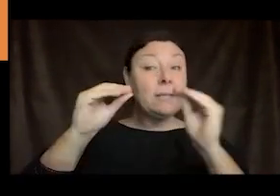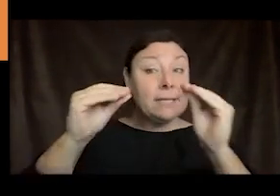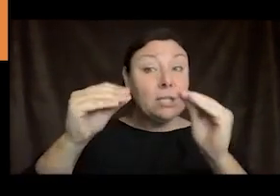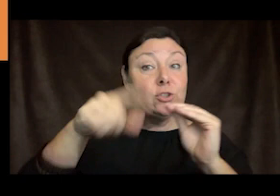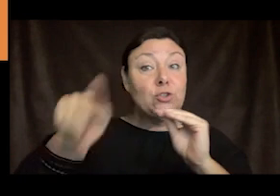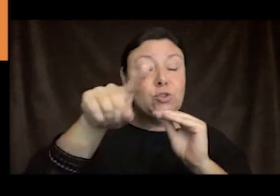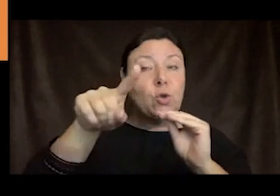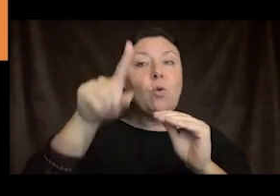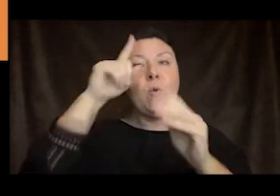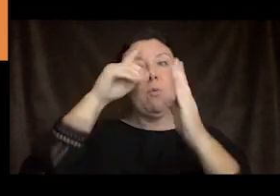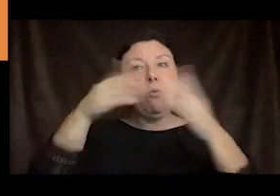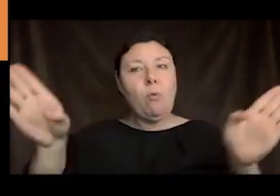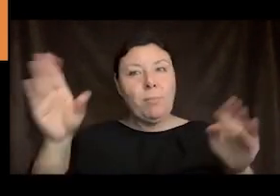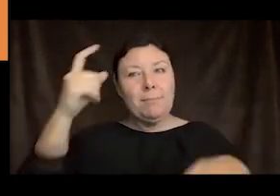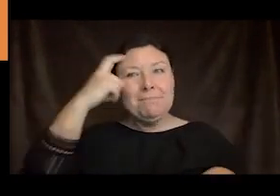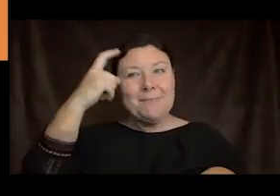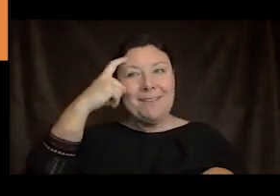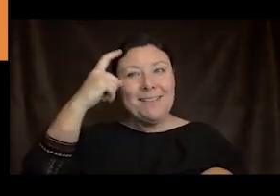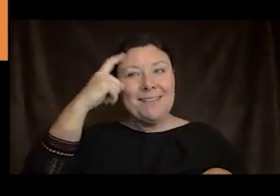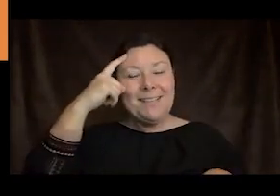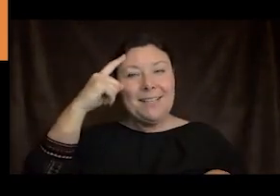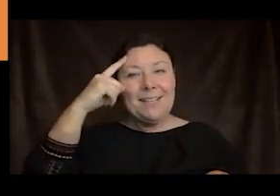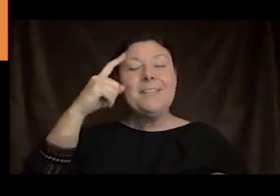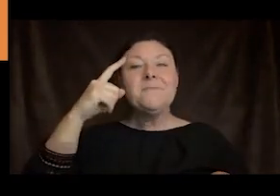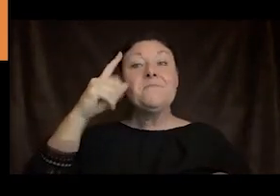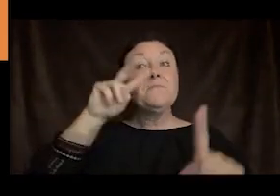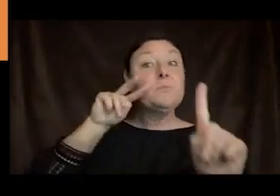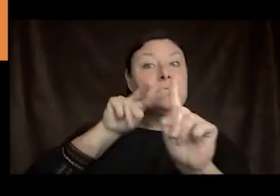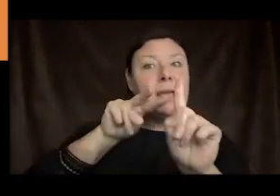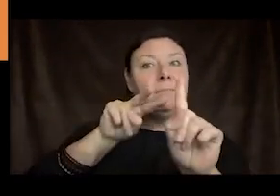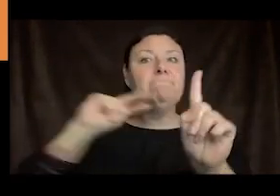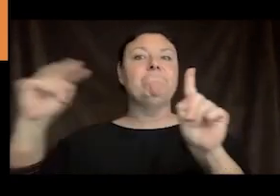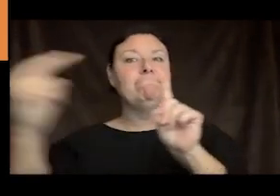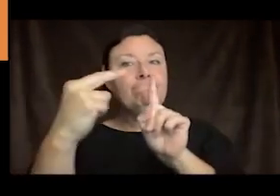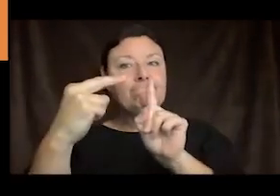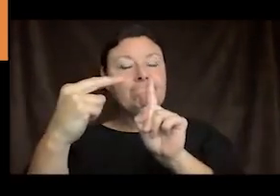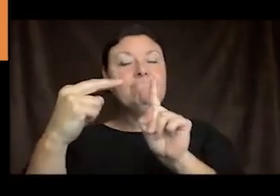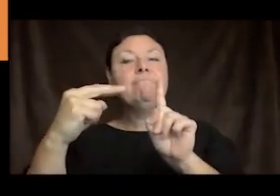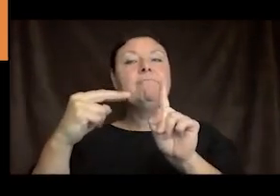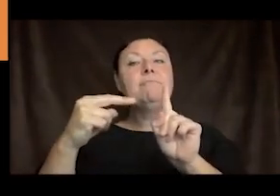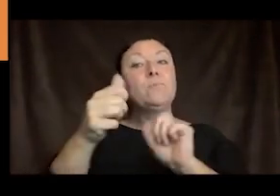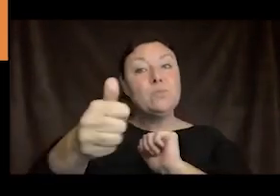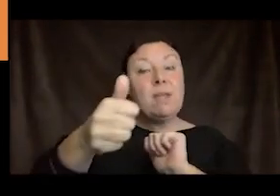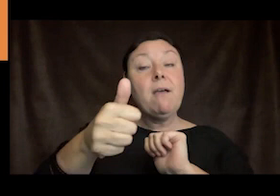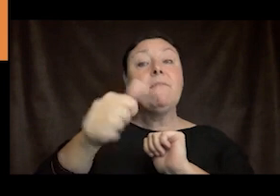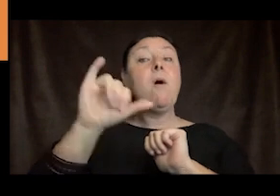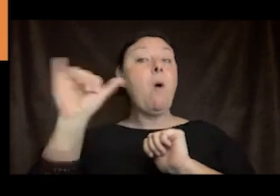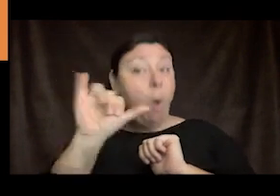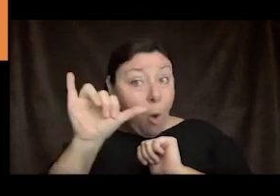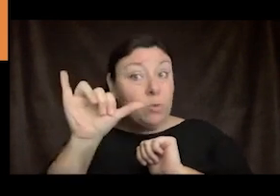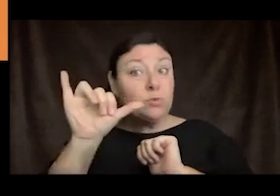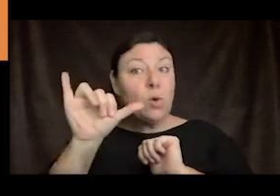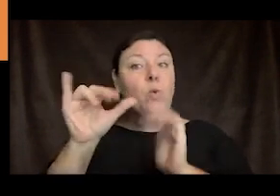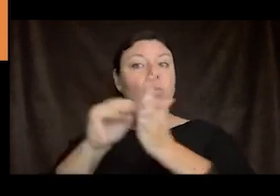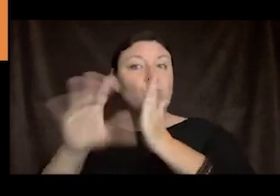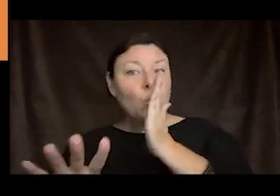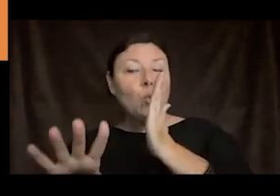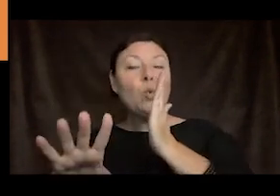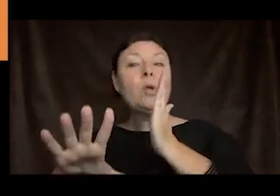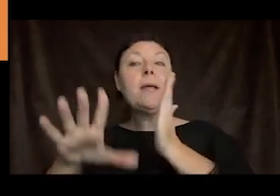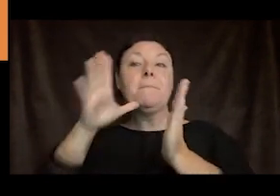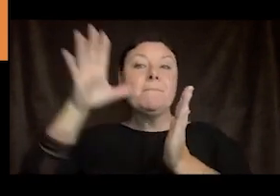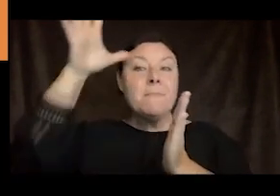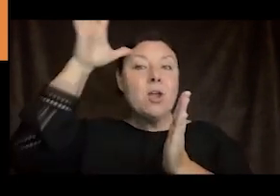and changing yourself as well as your students and even maybe sometimes the parents